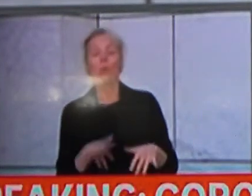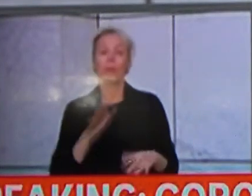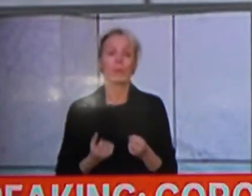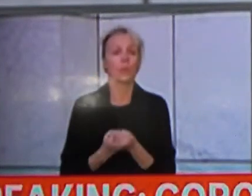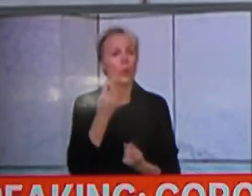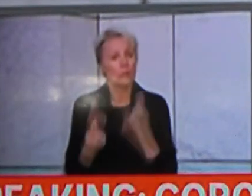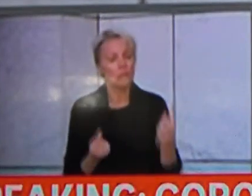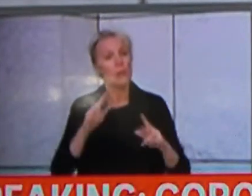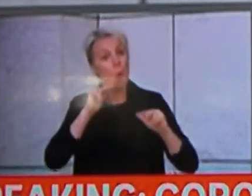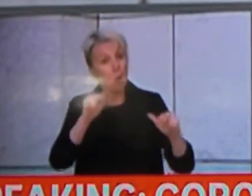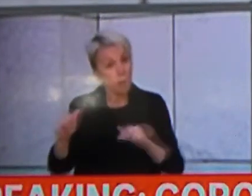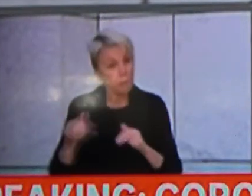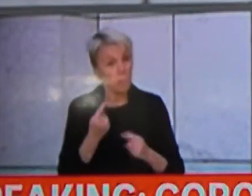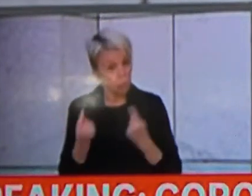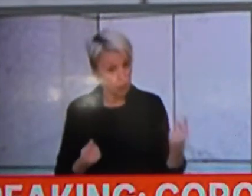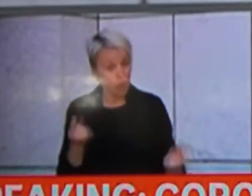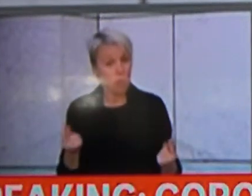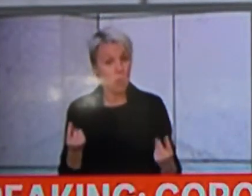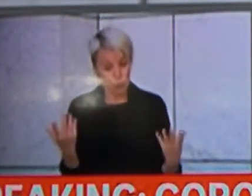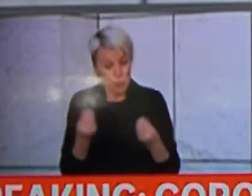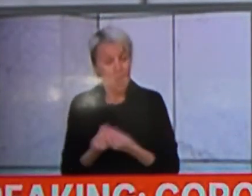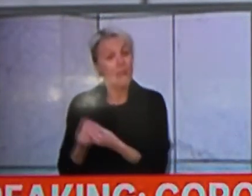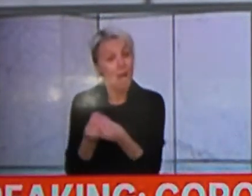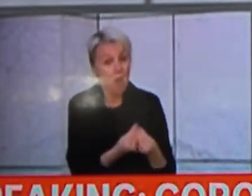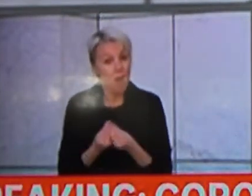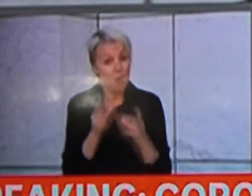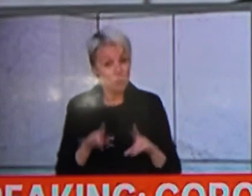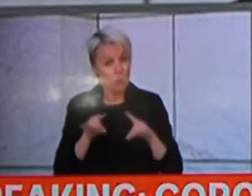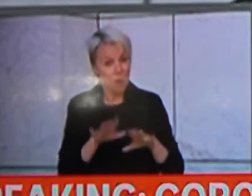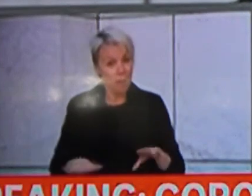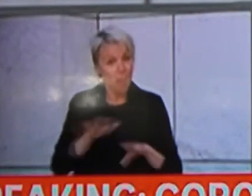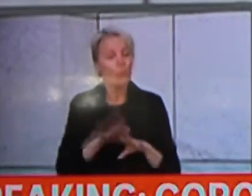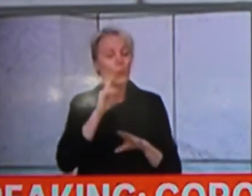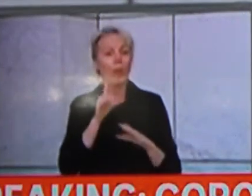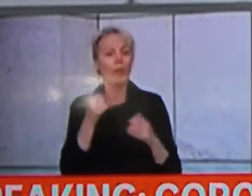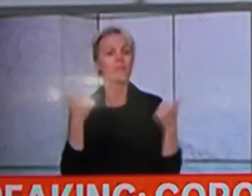need to care for each other. And together, Australia, we will get through this and we will emerge stronger. Thank you.